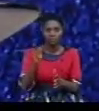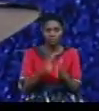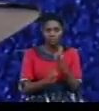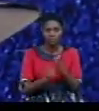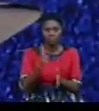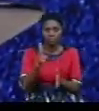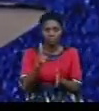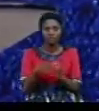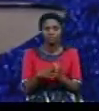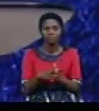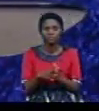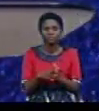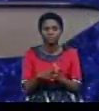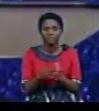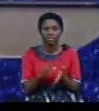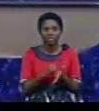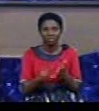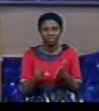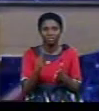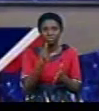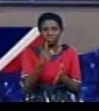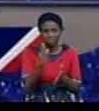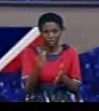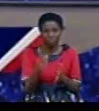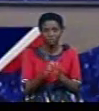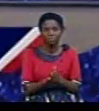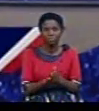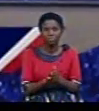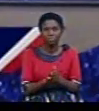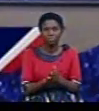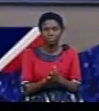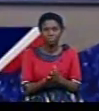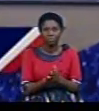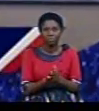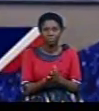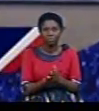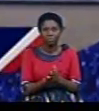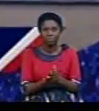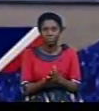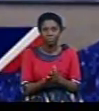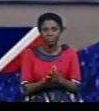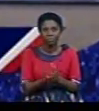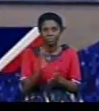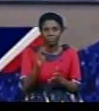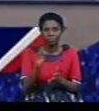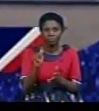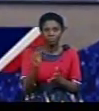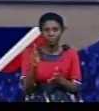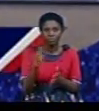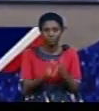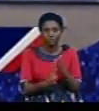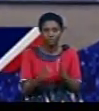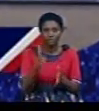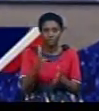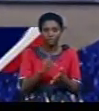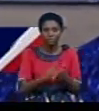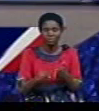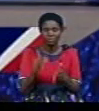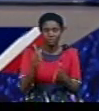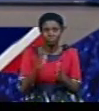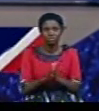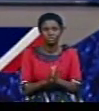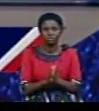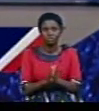and we're looking at verse 21 Matthew chapter 1 reading from verse 2 1